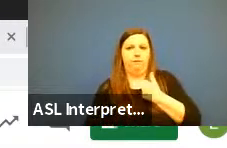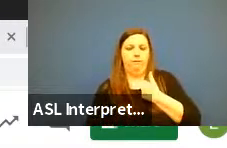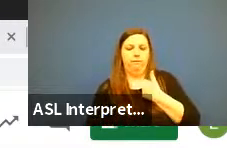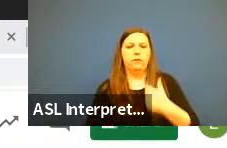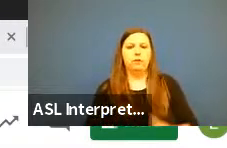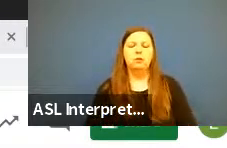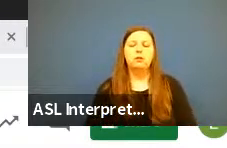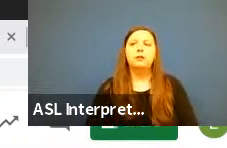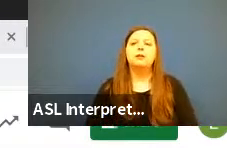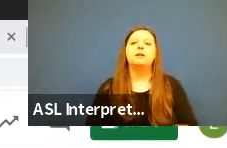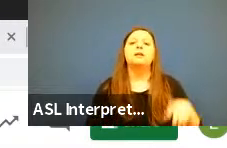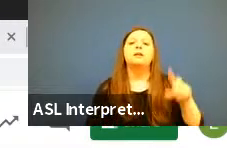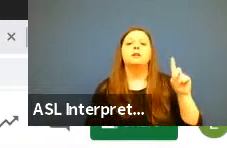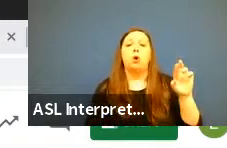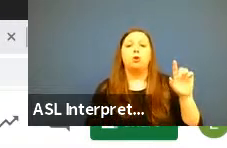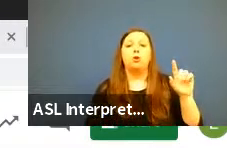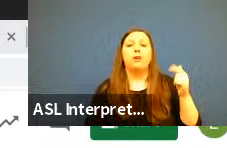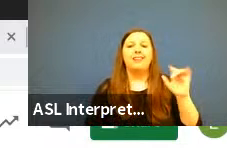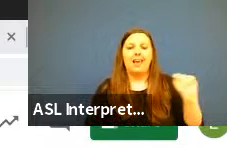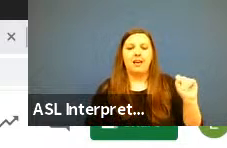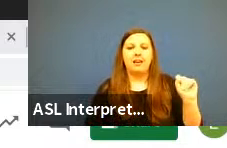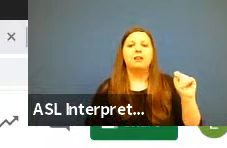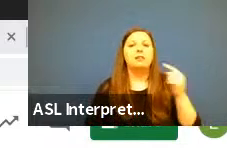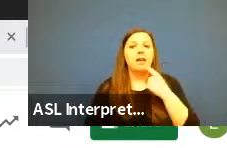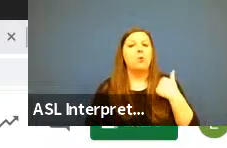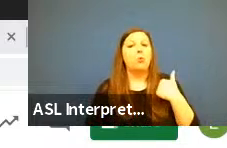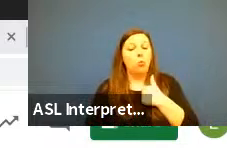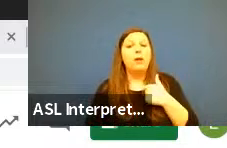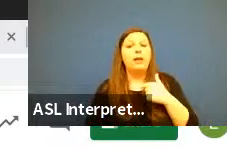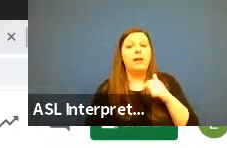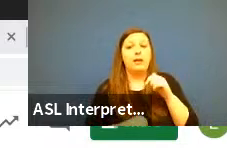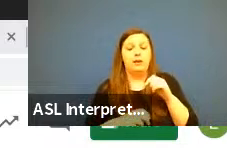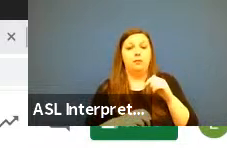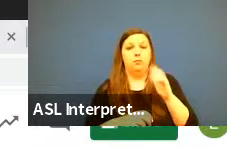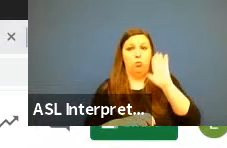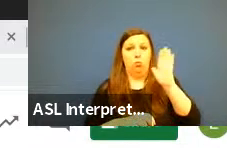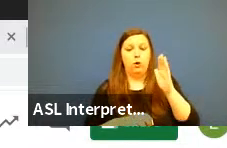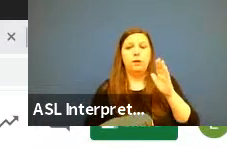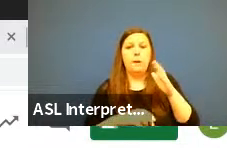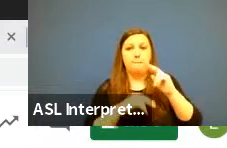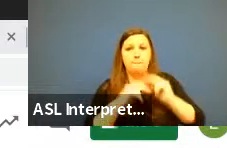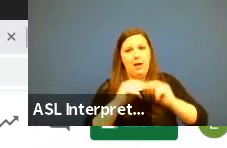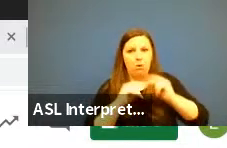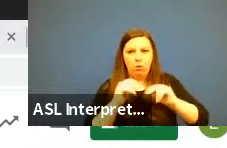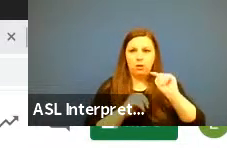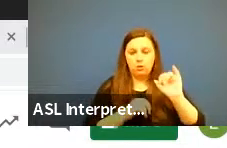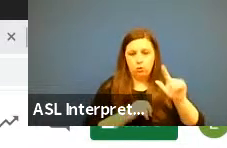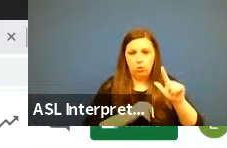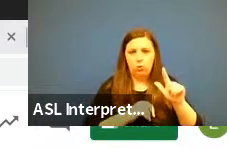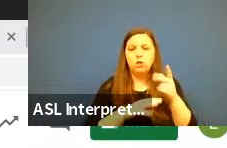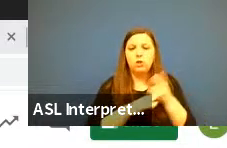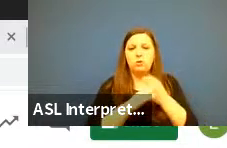And so we would still build the tool. It would just be through their platform, from Right, my yes. understanding, right? That's correct. That's correct.